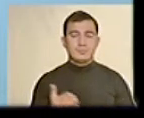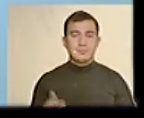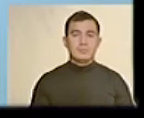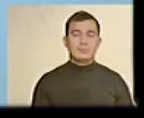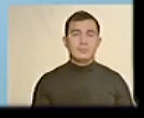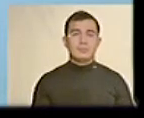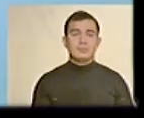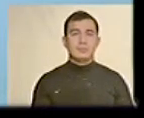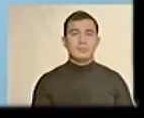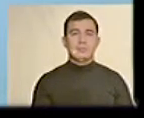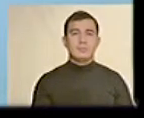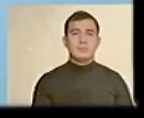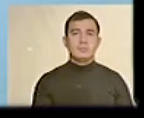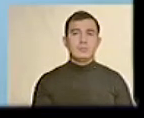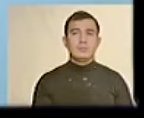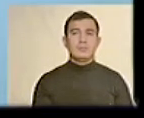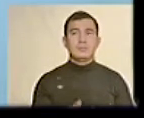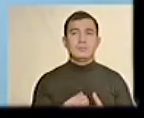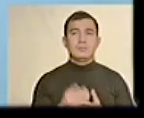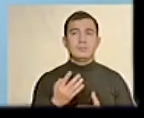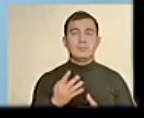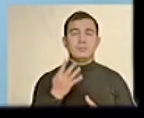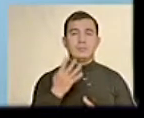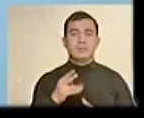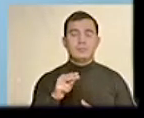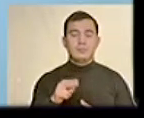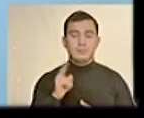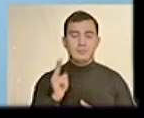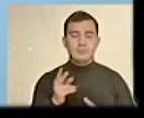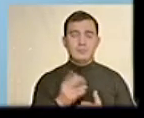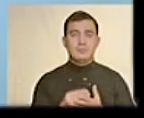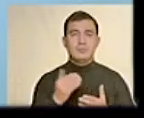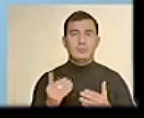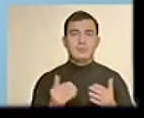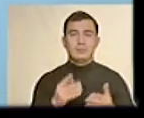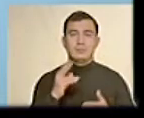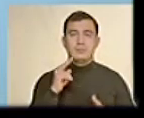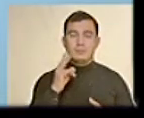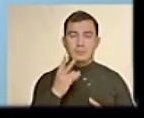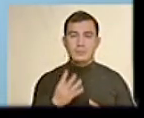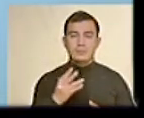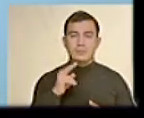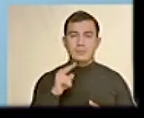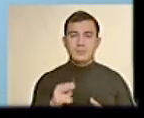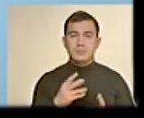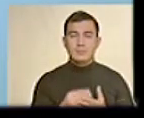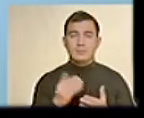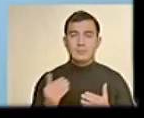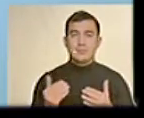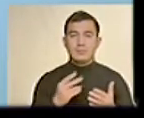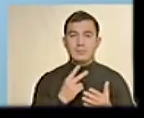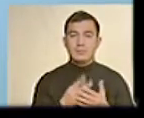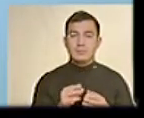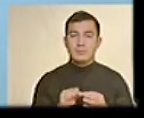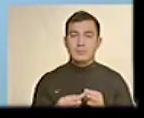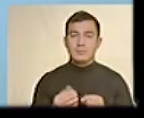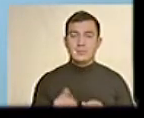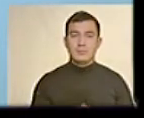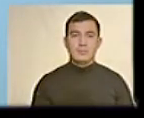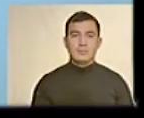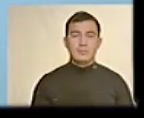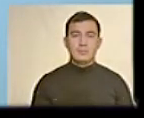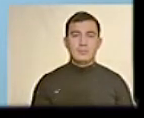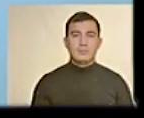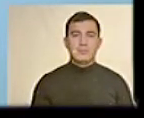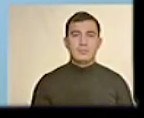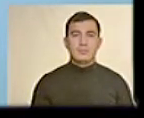hosil bo'ladi q kvadrat plus 4 q p plus 4 p kvadrat. Keyingi misolimizga e'tiboringizni